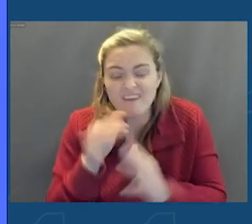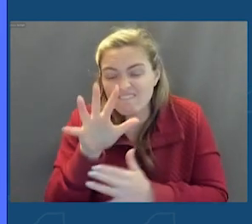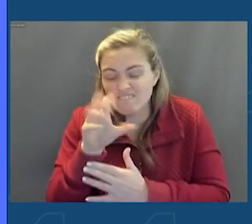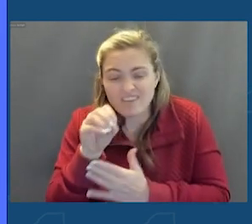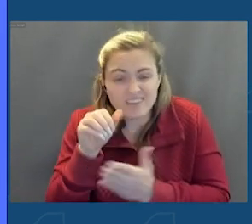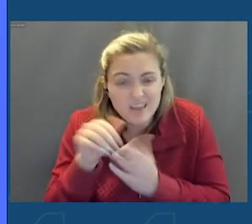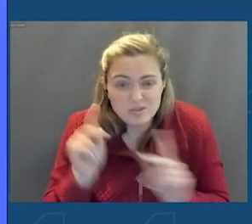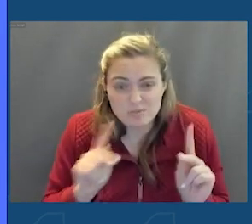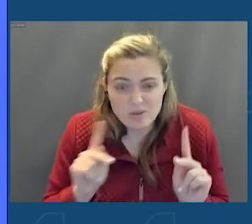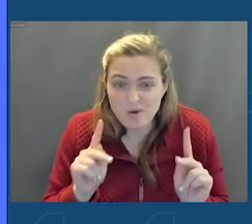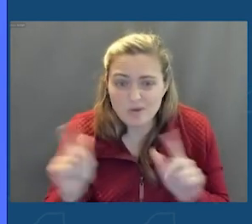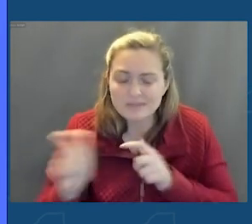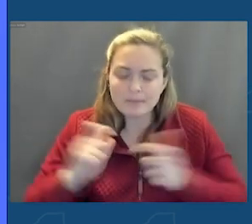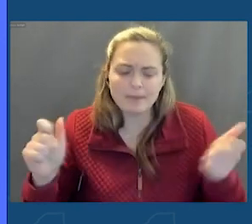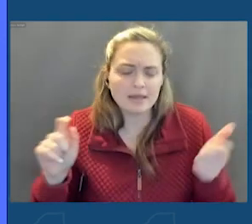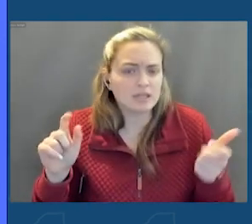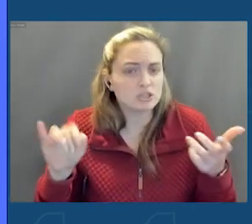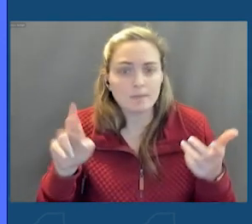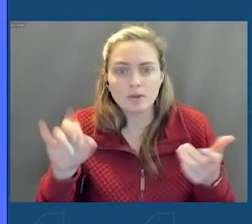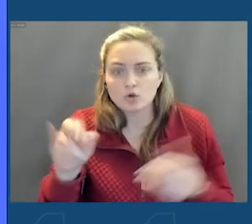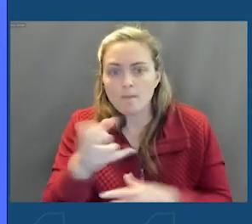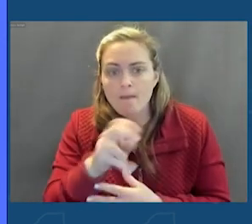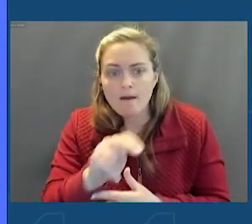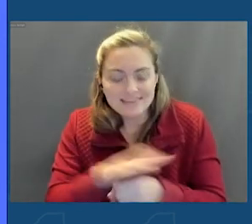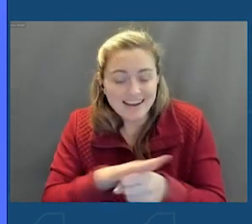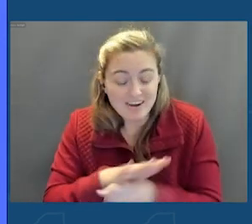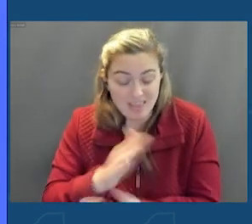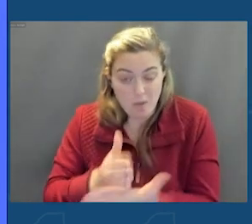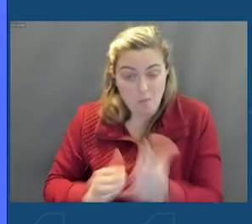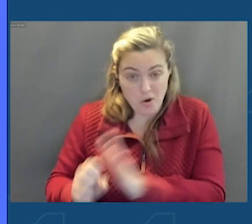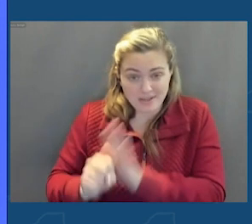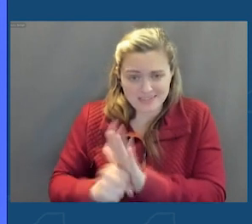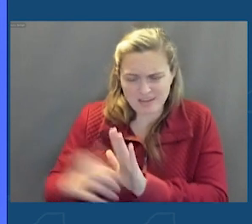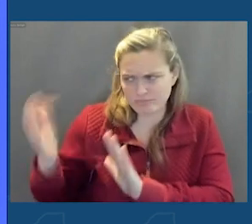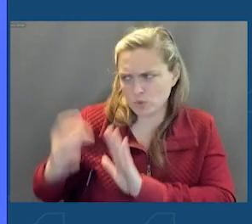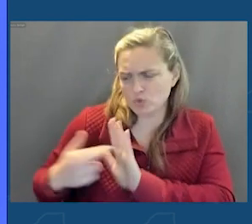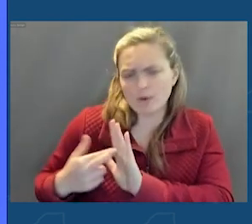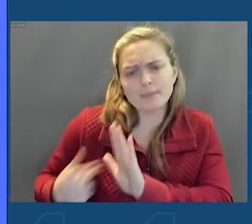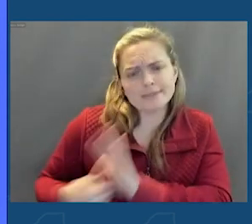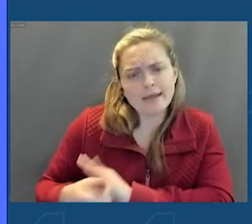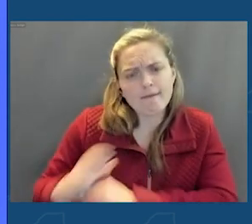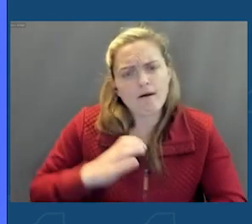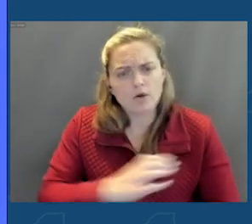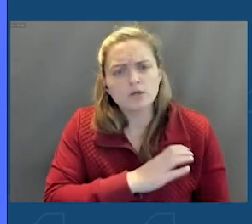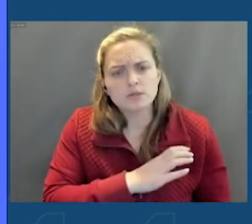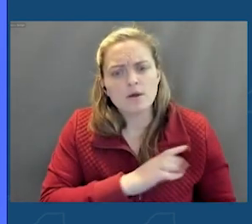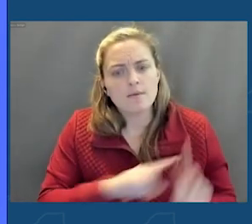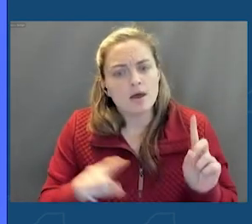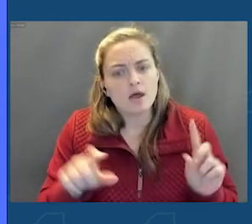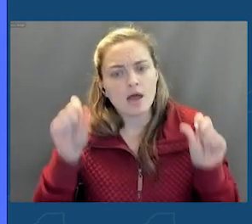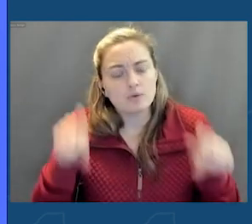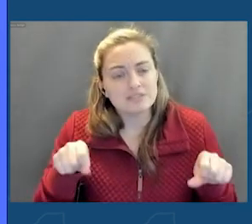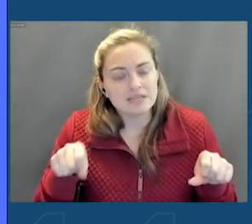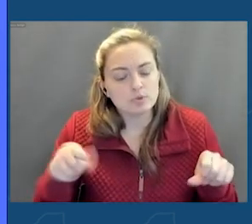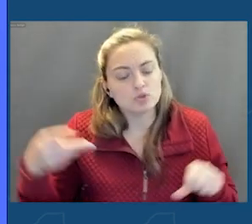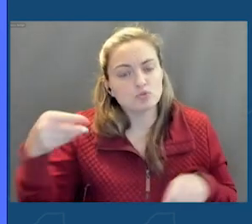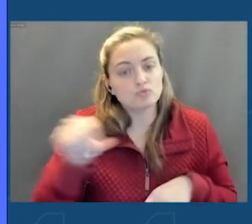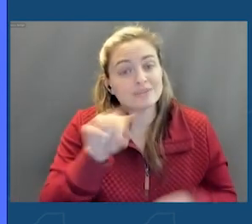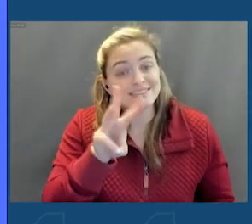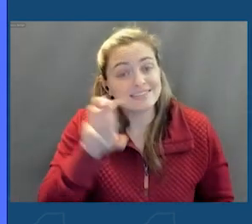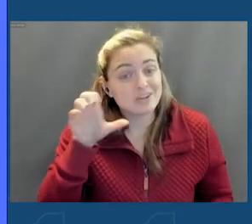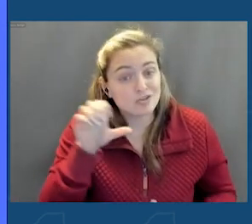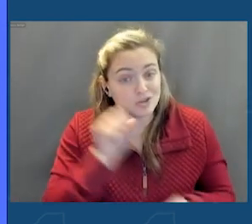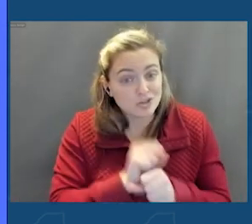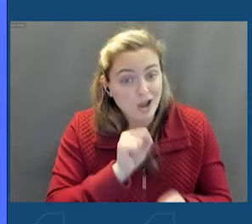biggest metropolitan area in that part of our state I used to represent in Congress. I just was able to deliver 600 jobs to